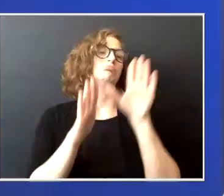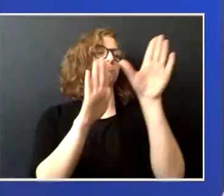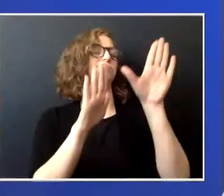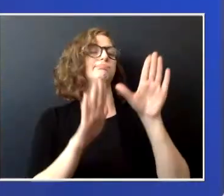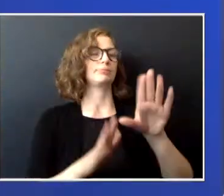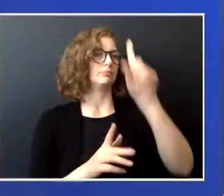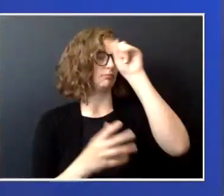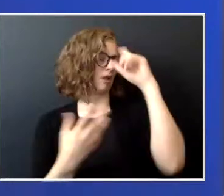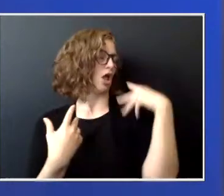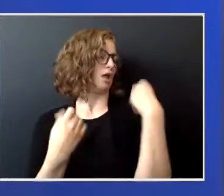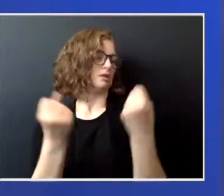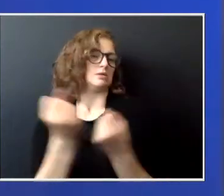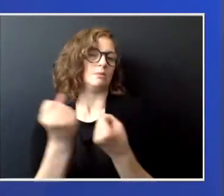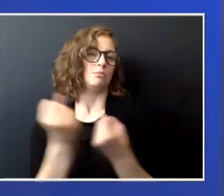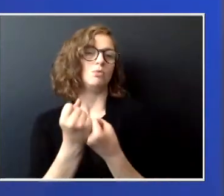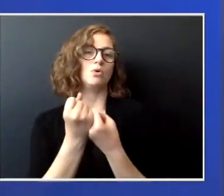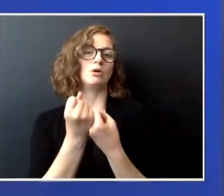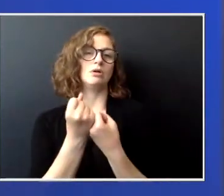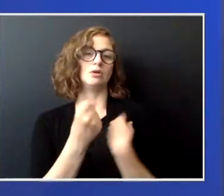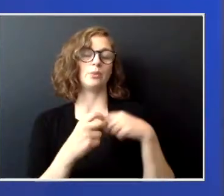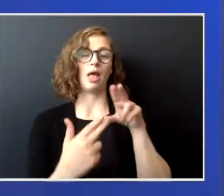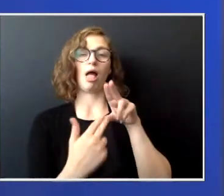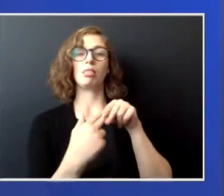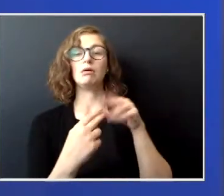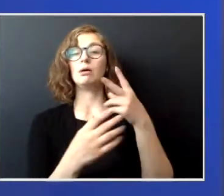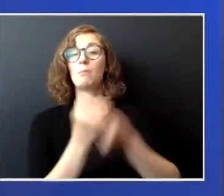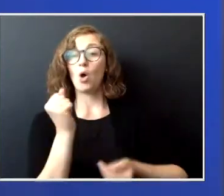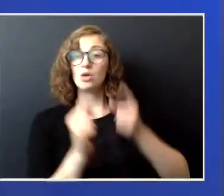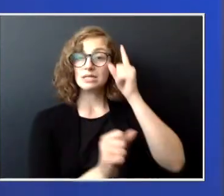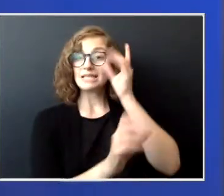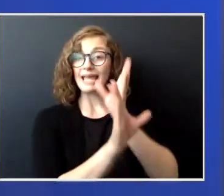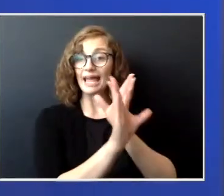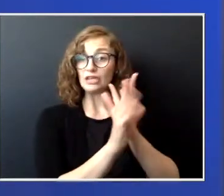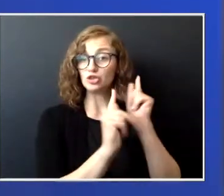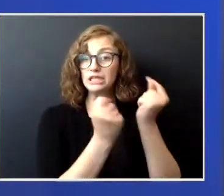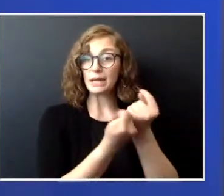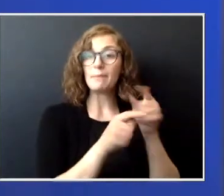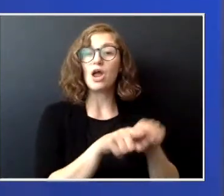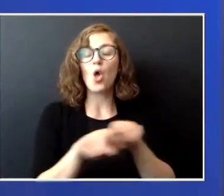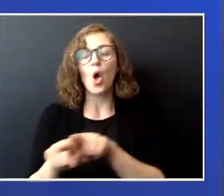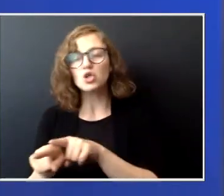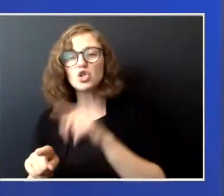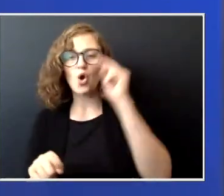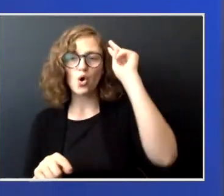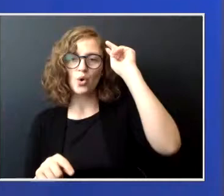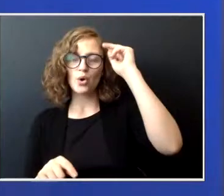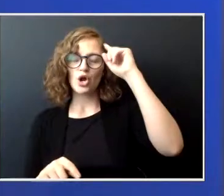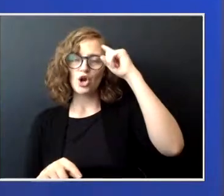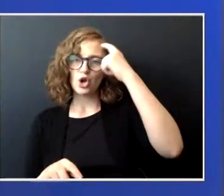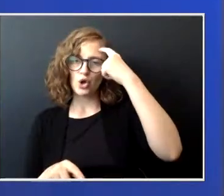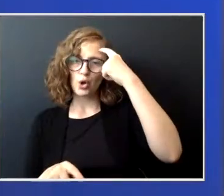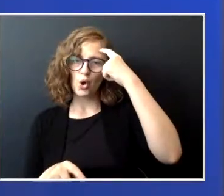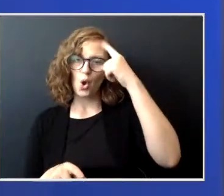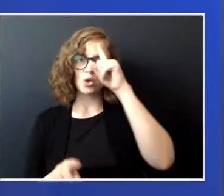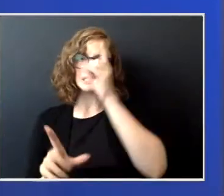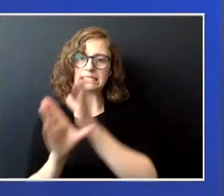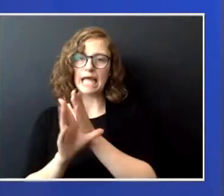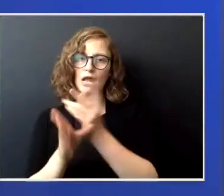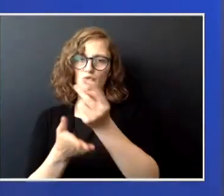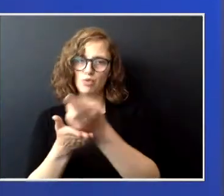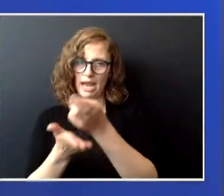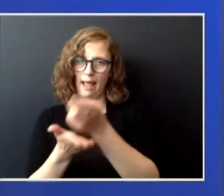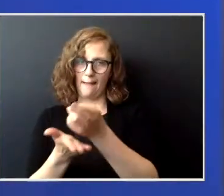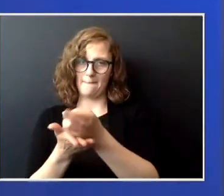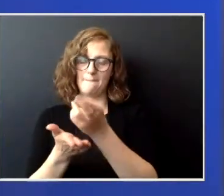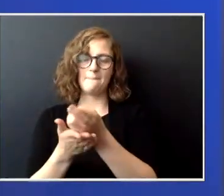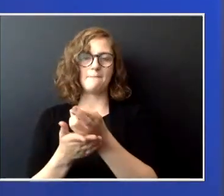utilize both our psychiatry teams, but also really our neuropsych rehab team, who is phenomenal here, led by Dr.